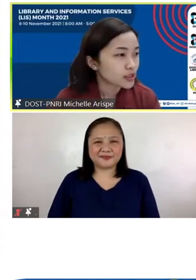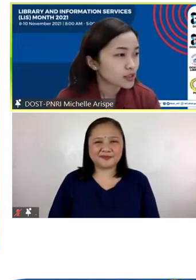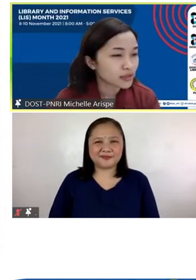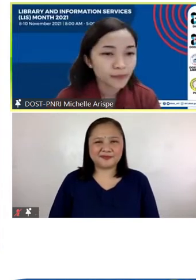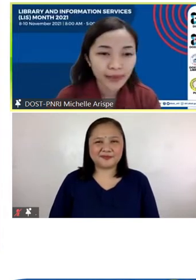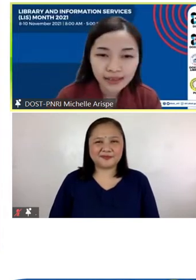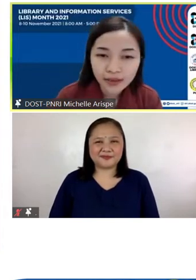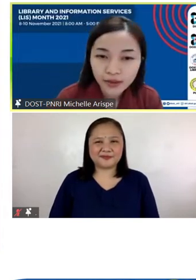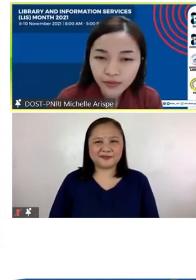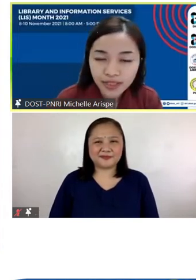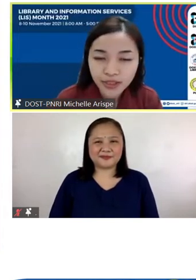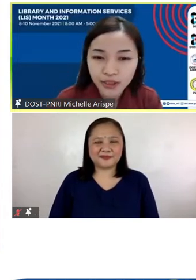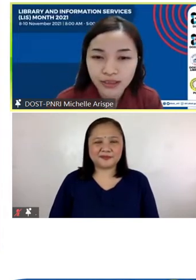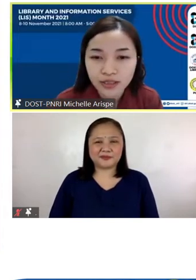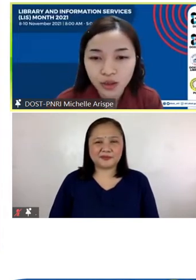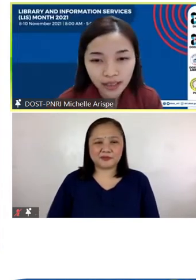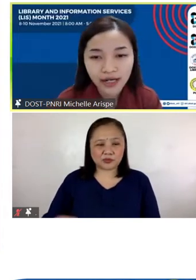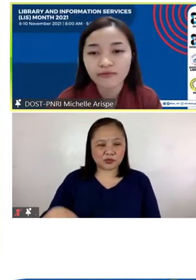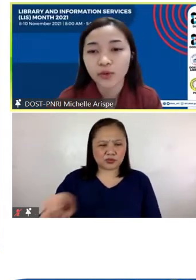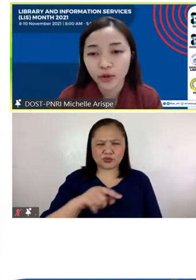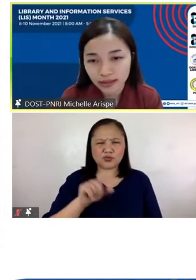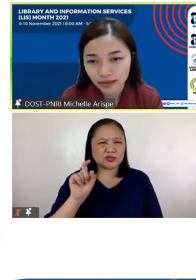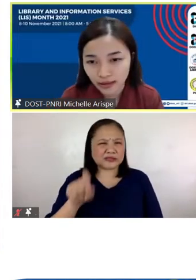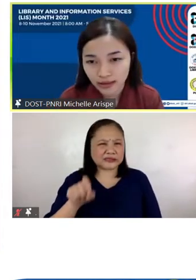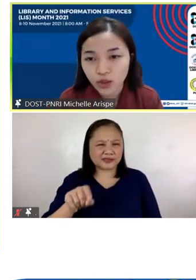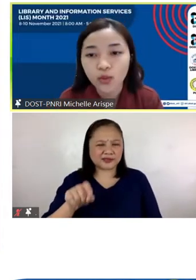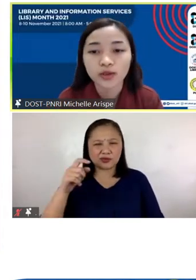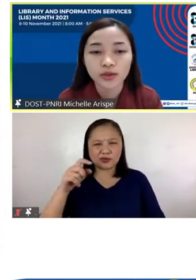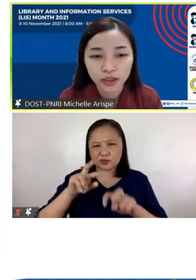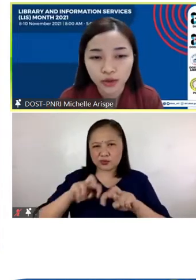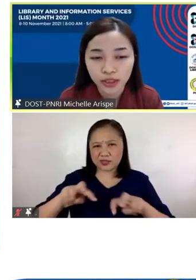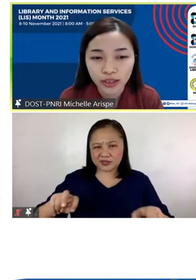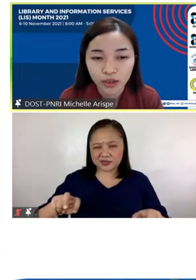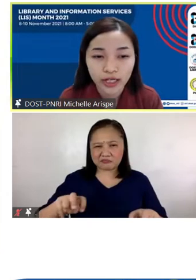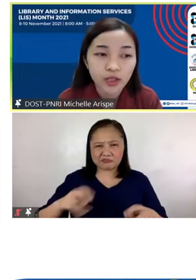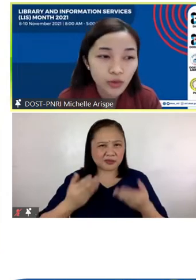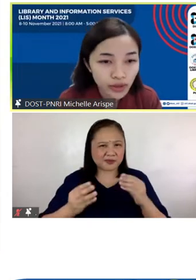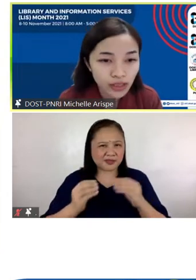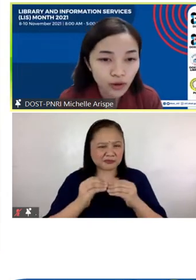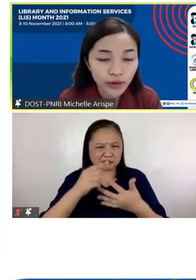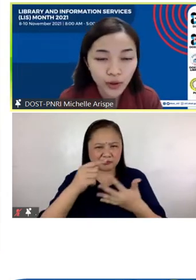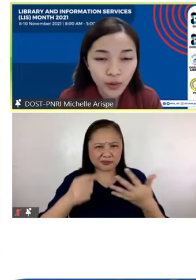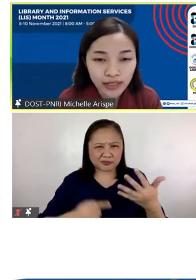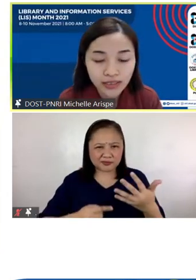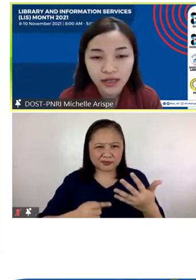So depending on your research needs, you might have more details you want to include in your